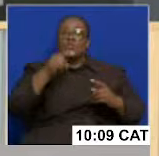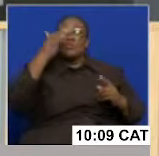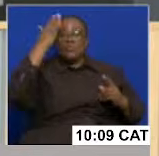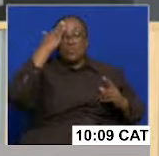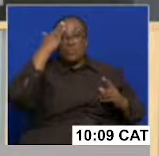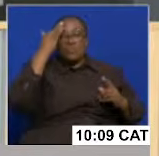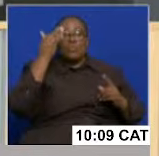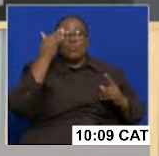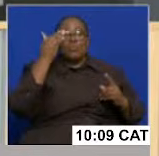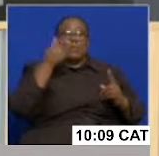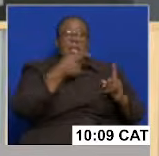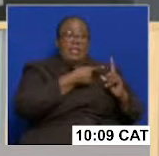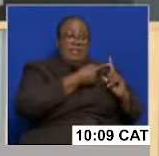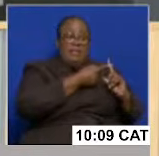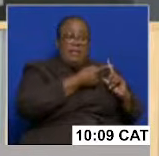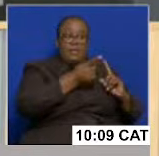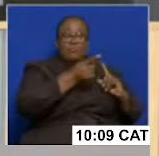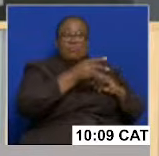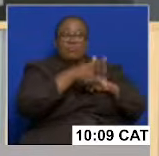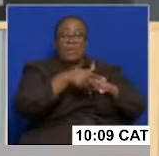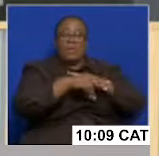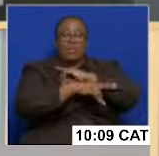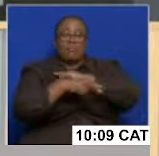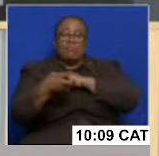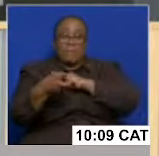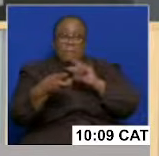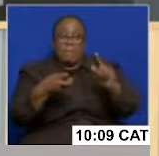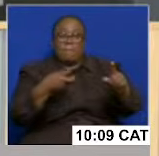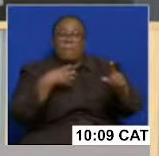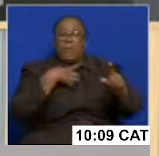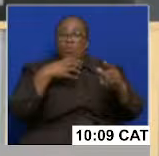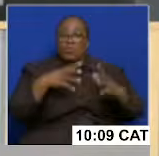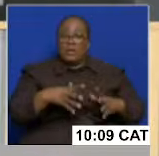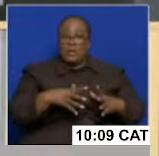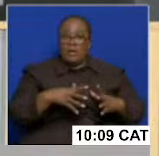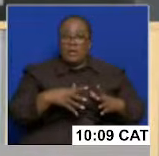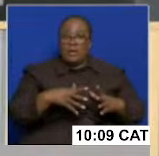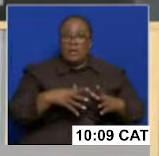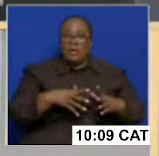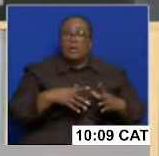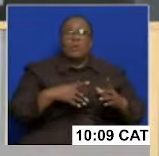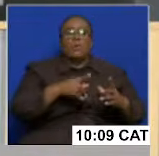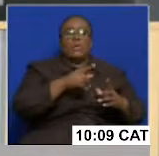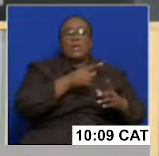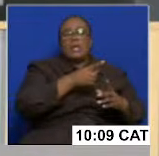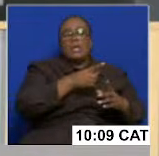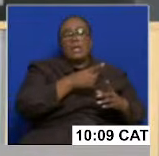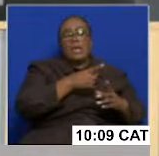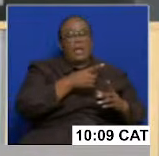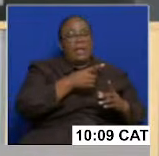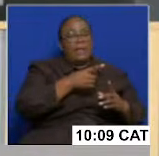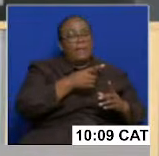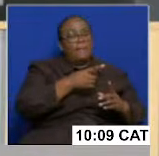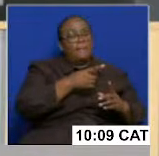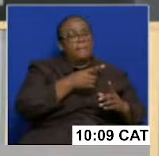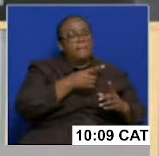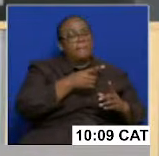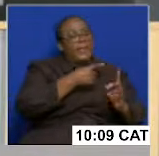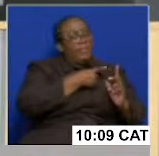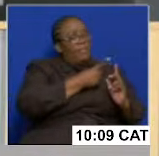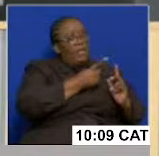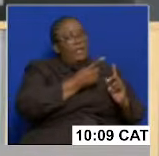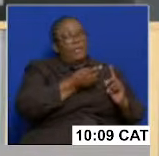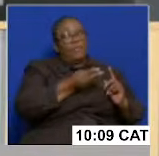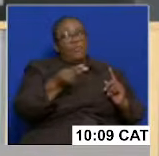these precious stones, not to hand them over to the police, but to hand them over to your